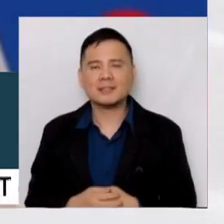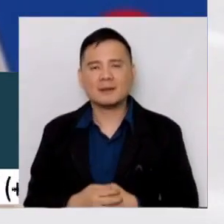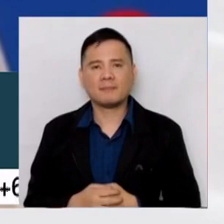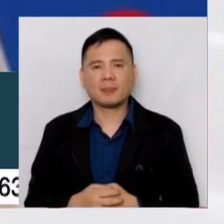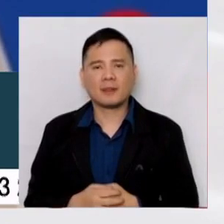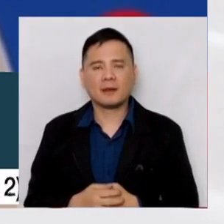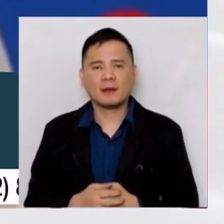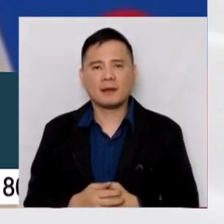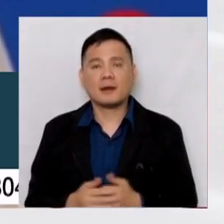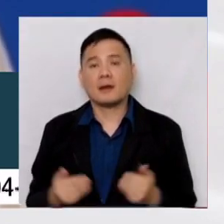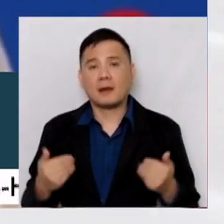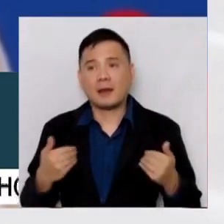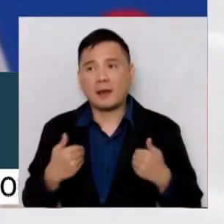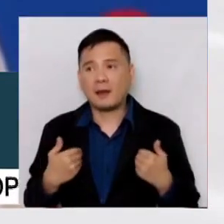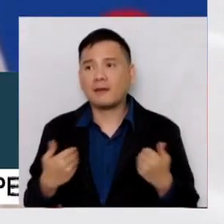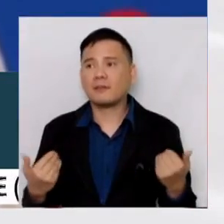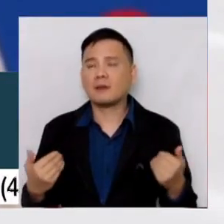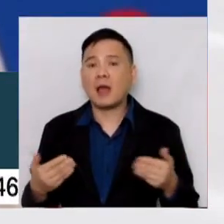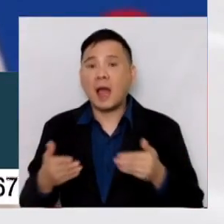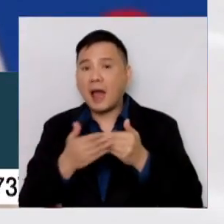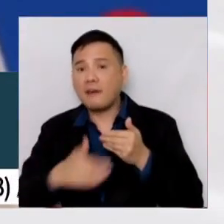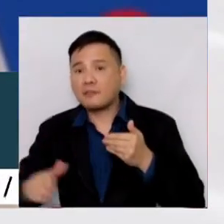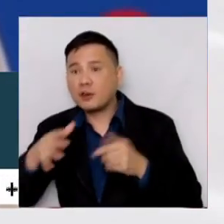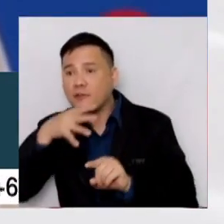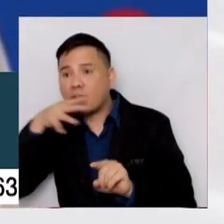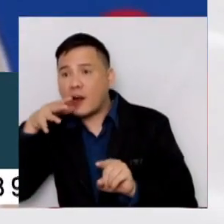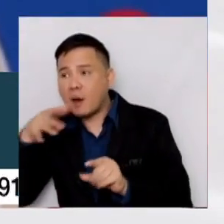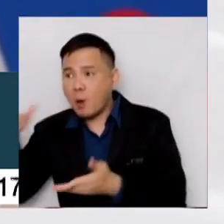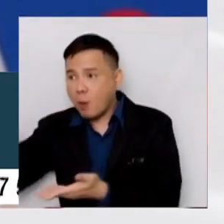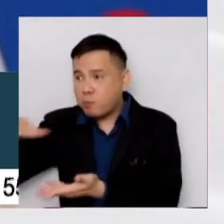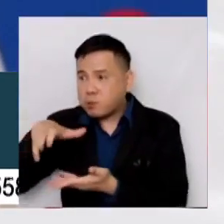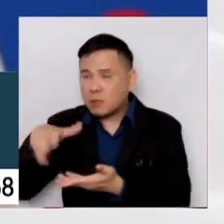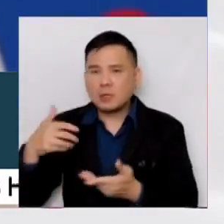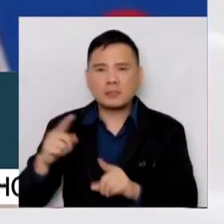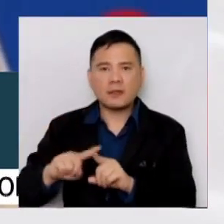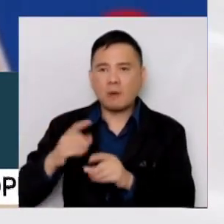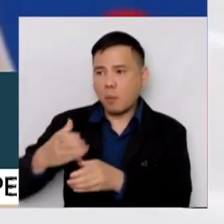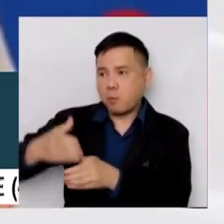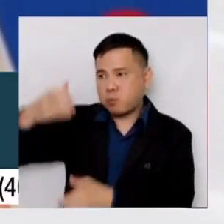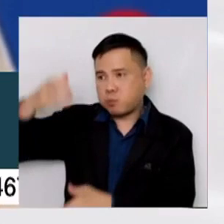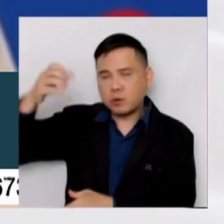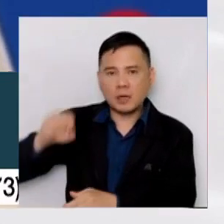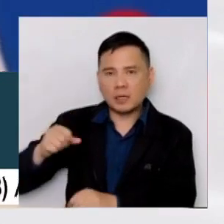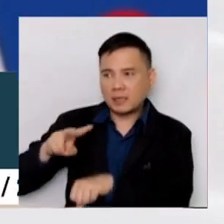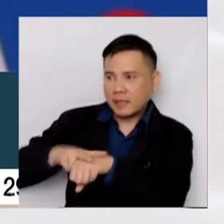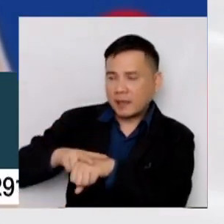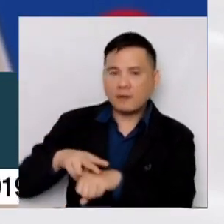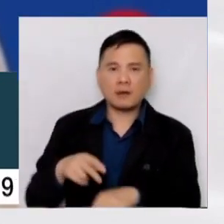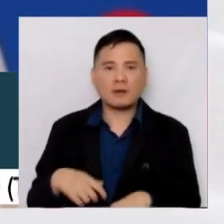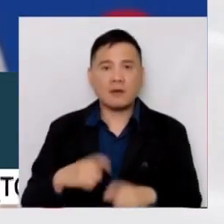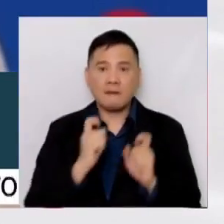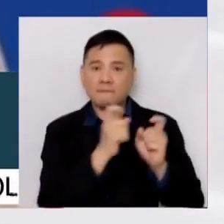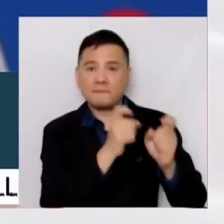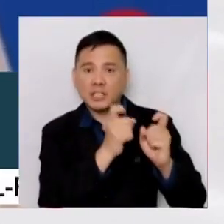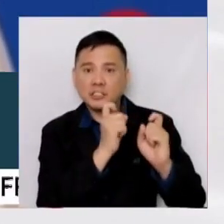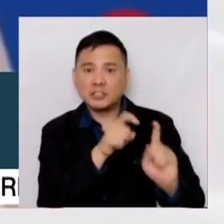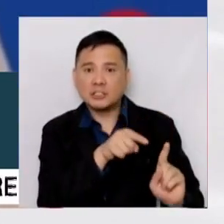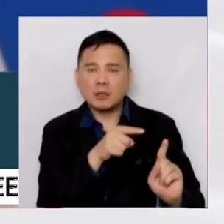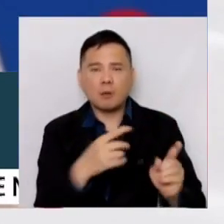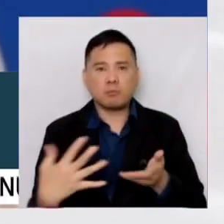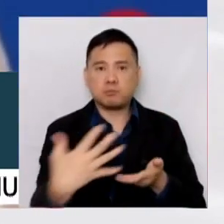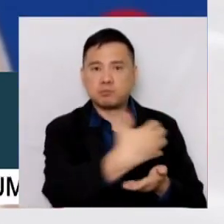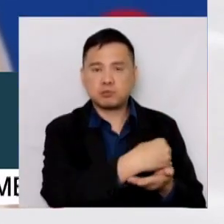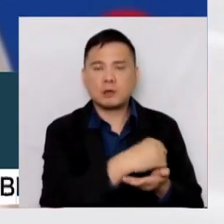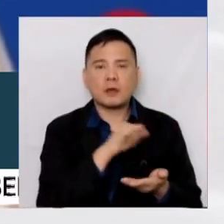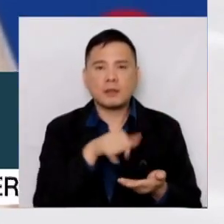post-harvest facilities, they can have cold storage plants, especially for those who are fishing. That's right. And then all the way to processing so we can sell